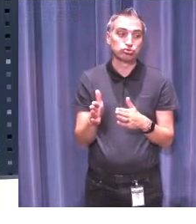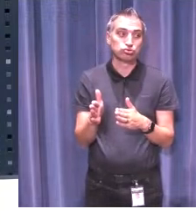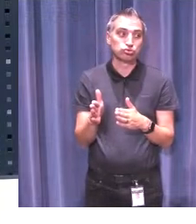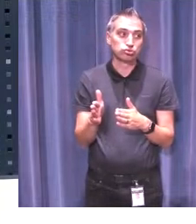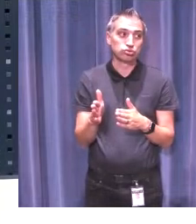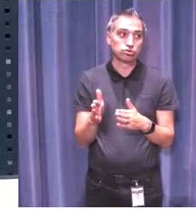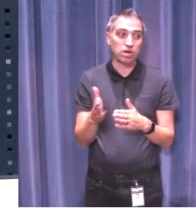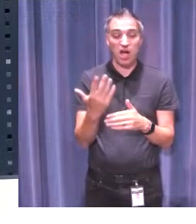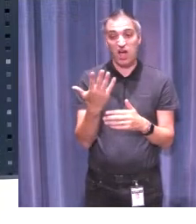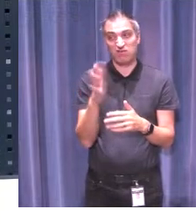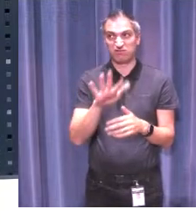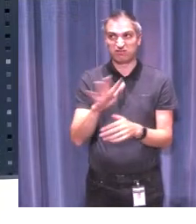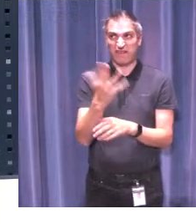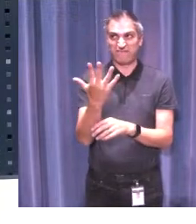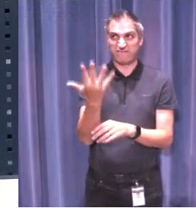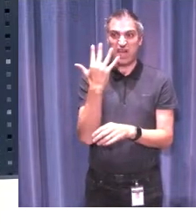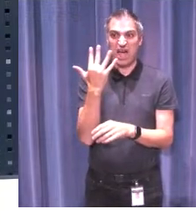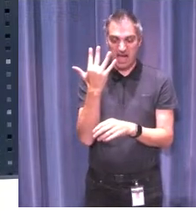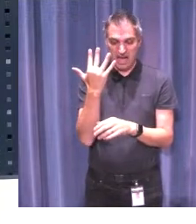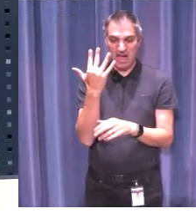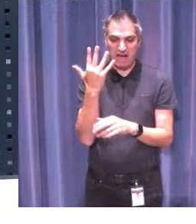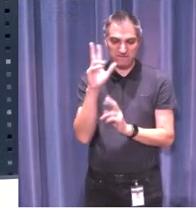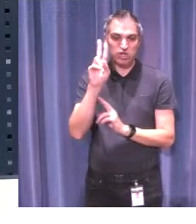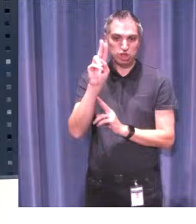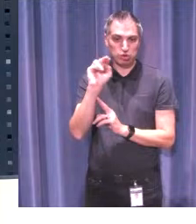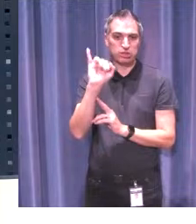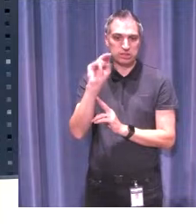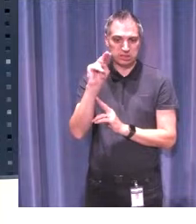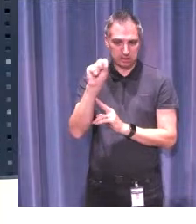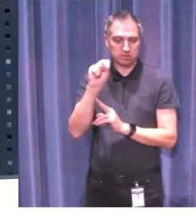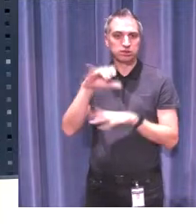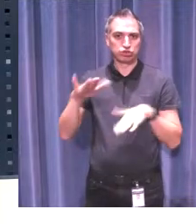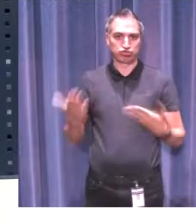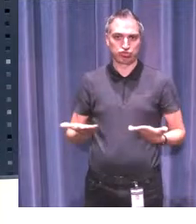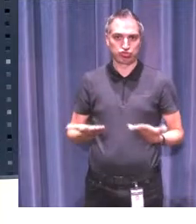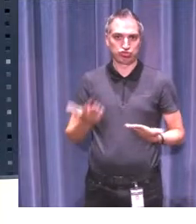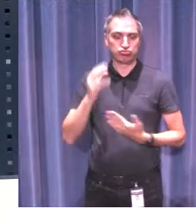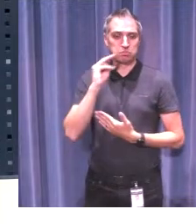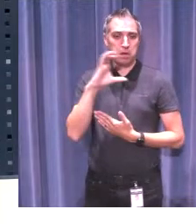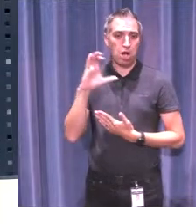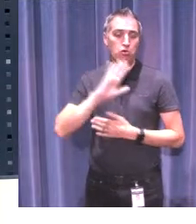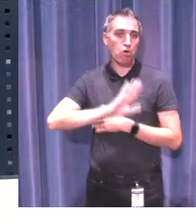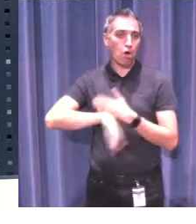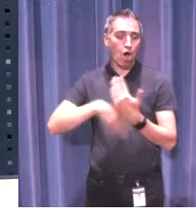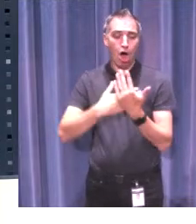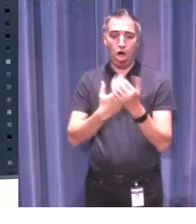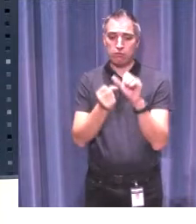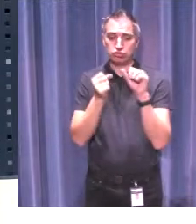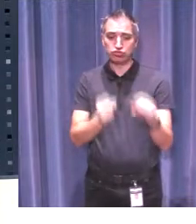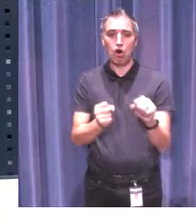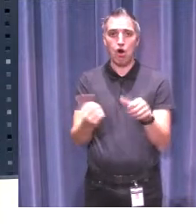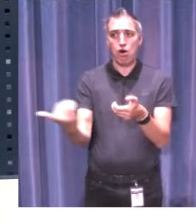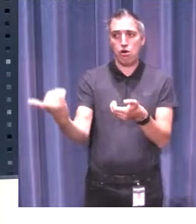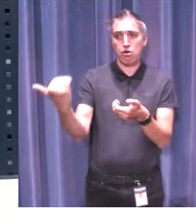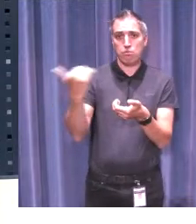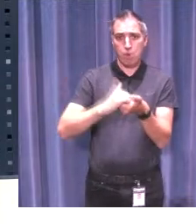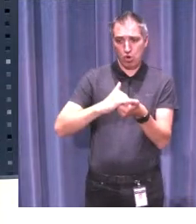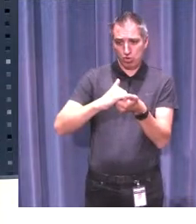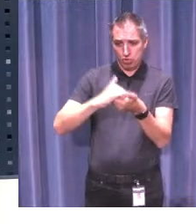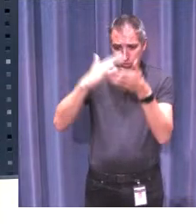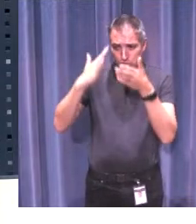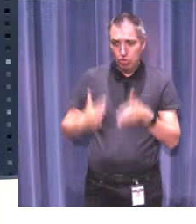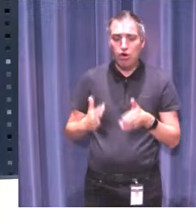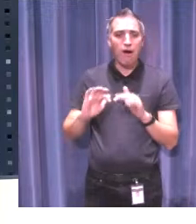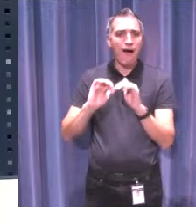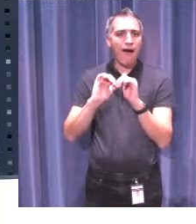about 5 bargaining units here at Mott, and they have all been strong partners to really give me insight as